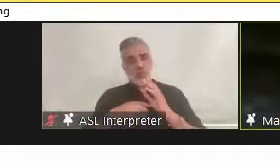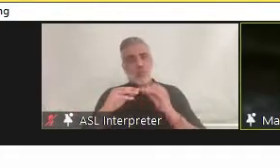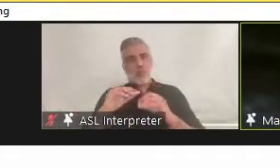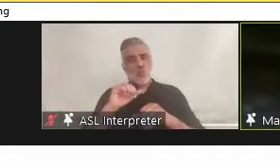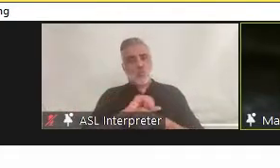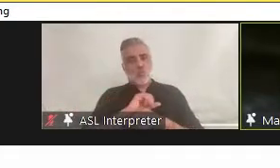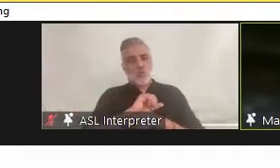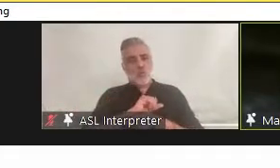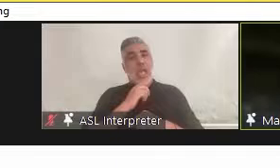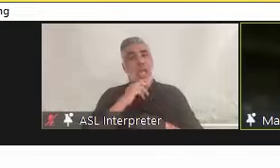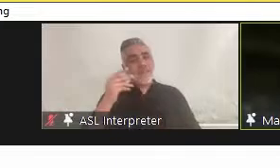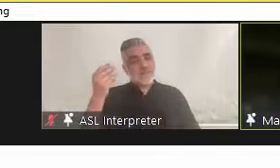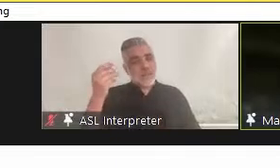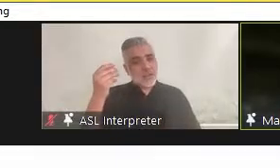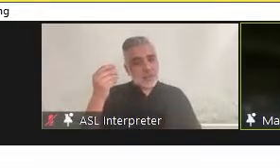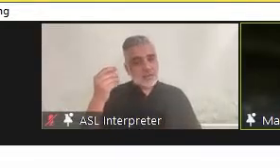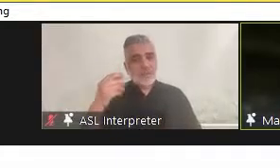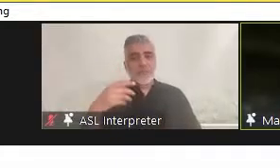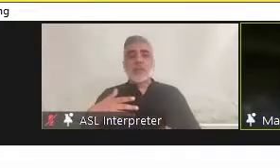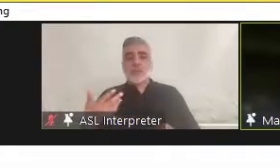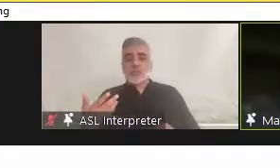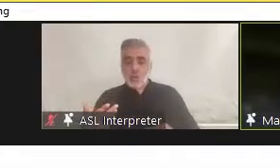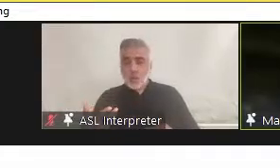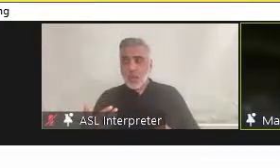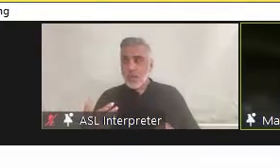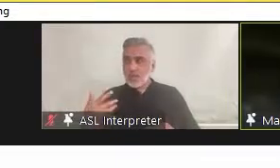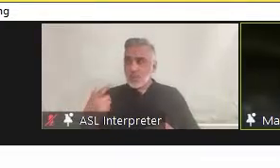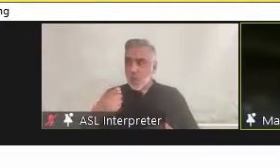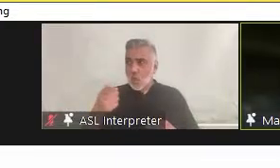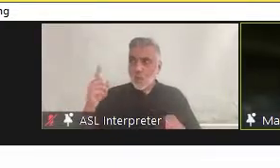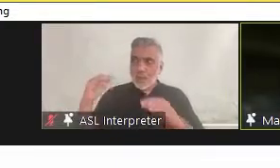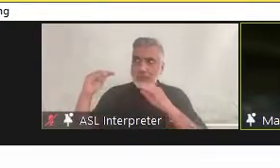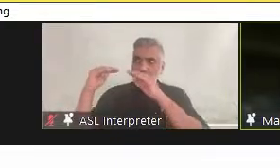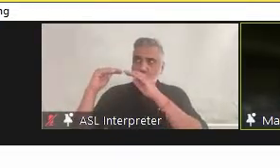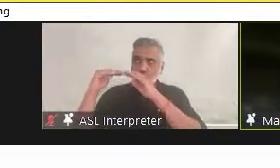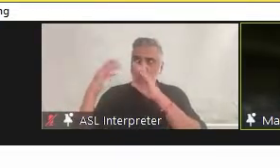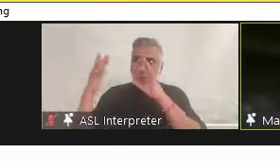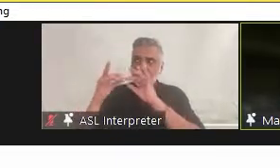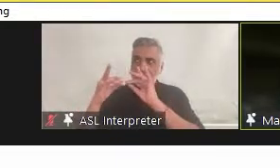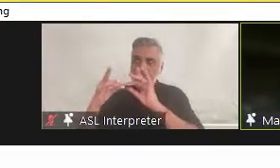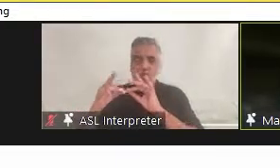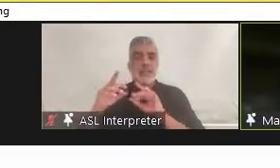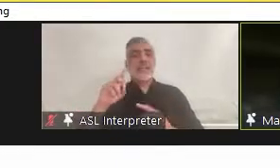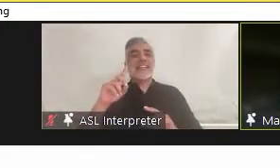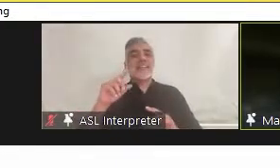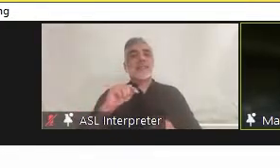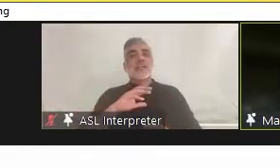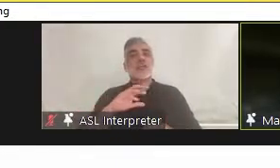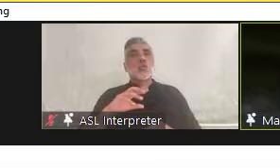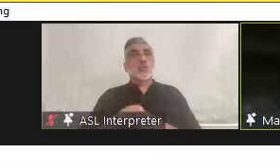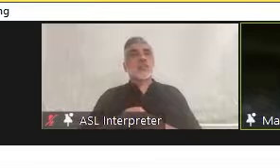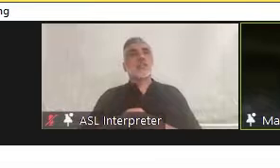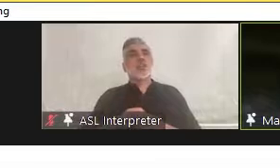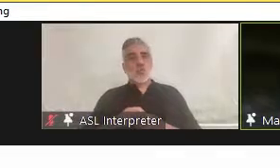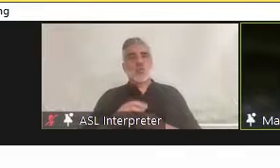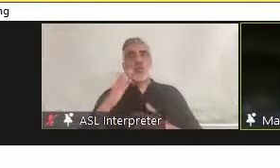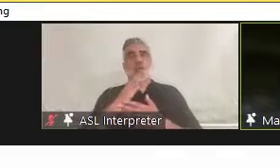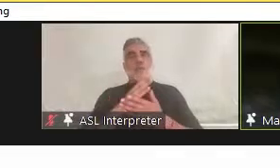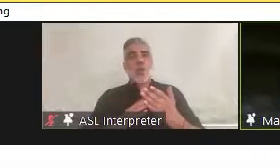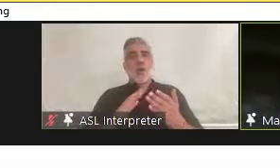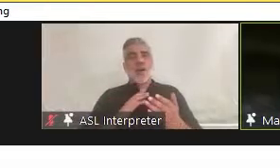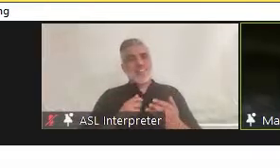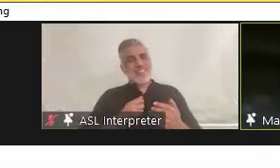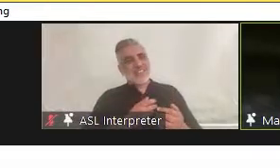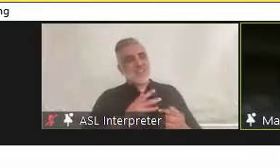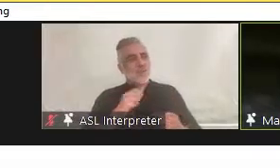funding. So, as all my colleagues have already mentioned, disability inclusion is also part of several World